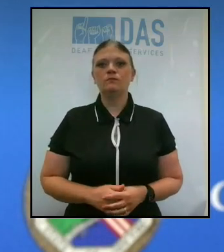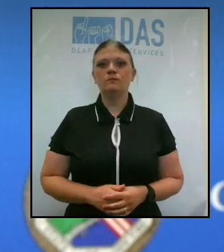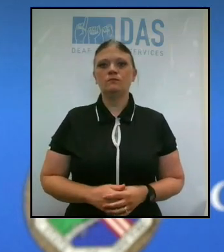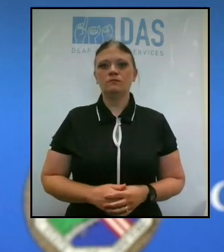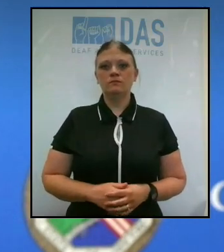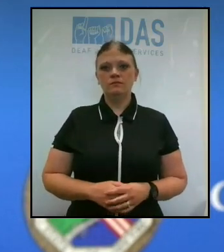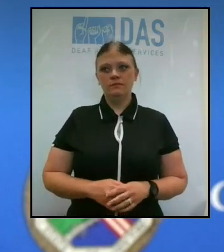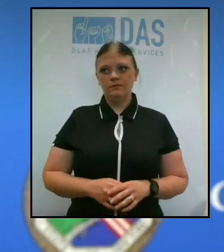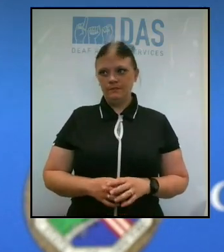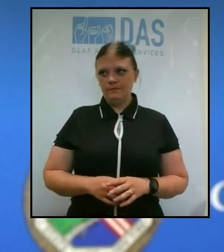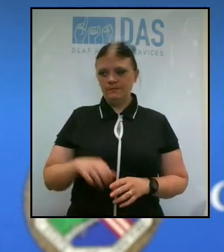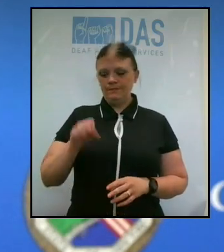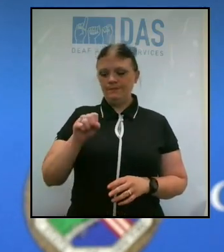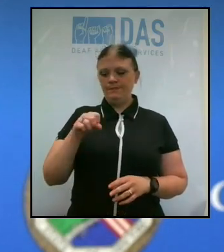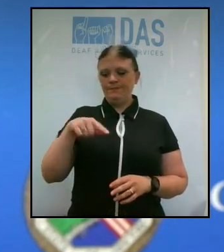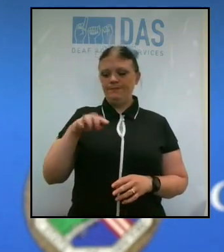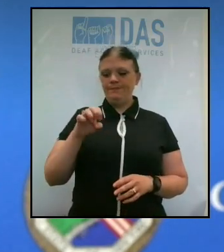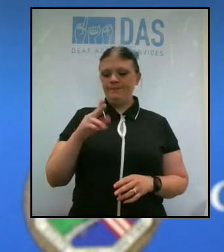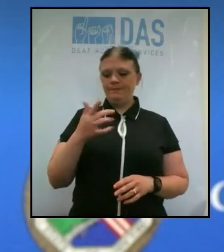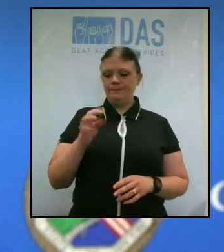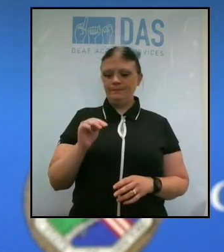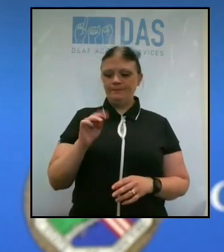Spectrum News, Aaron?